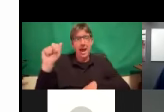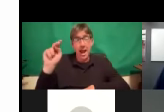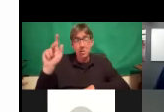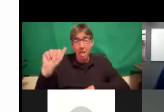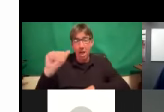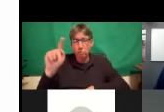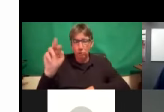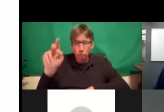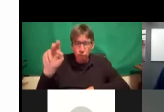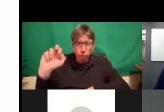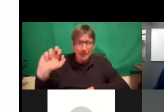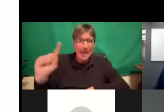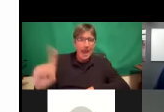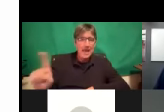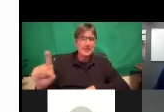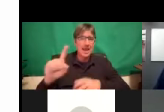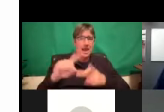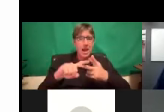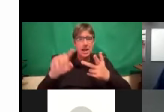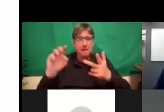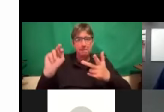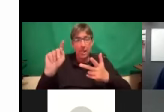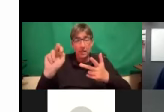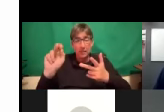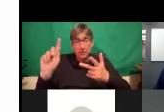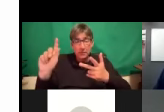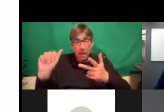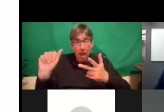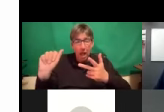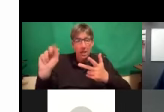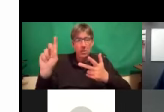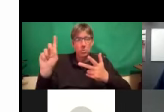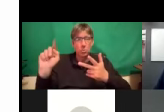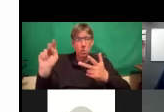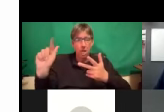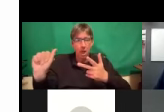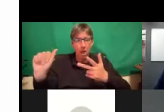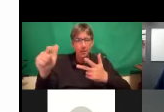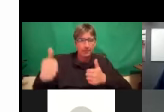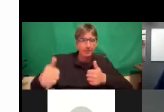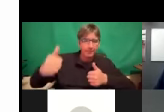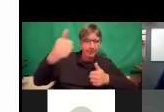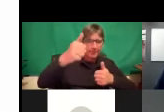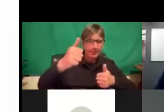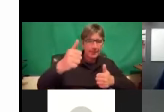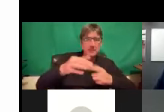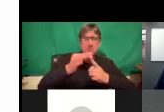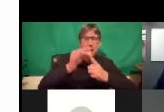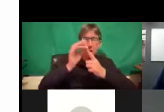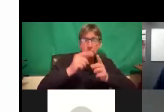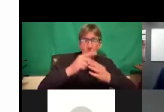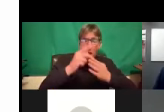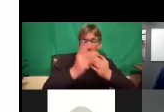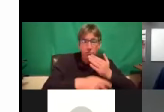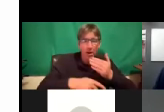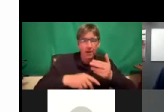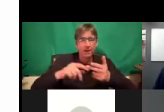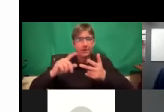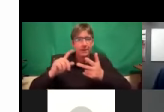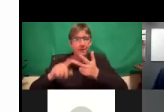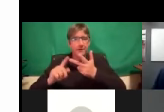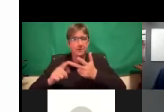to get us started. Kat? Great, thank you, Angel. And a very good evening for everyone who's able to join tonight. Thank you very